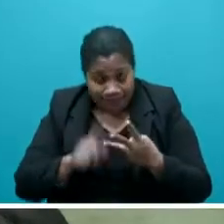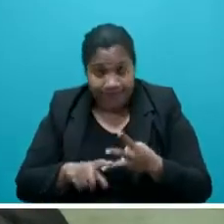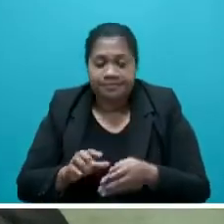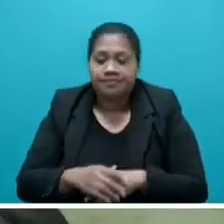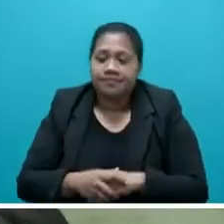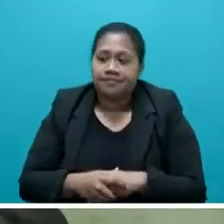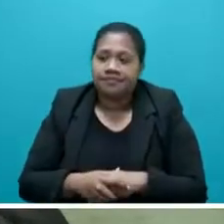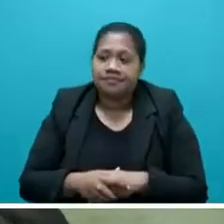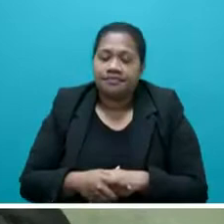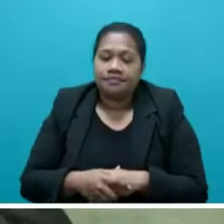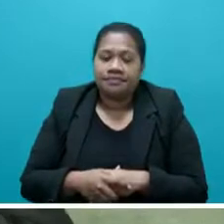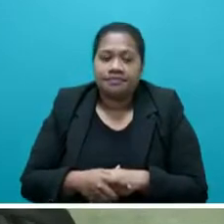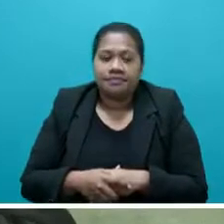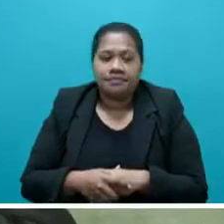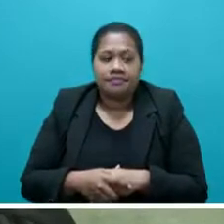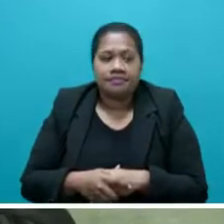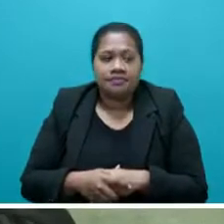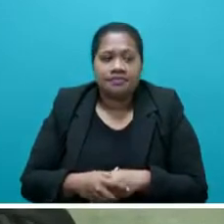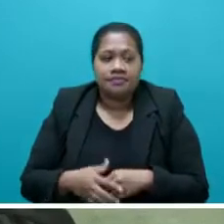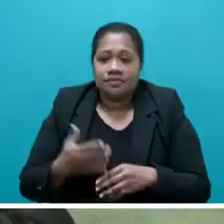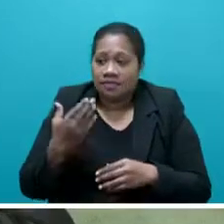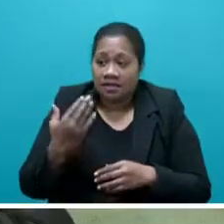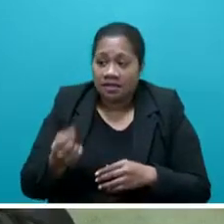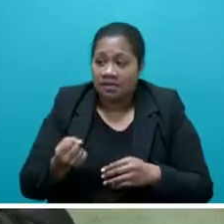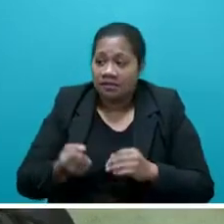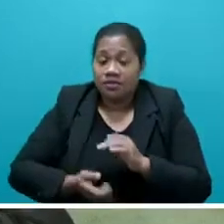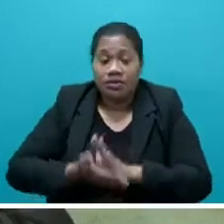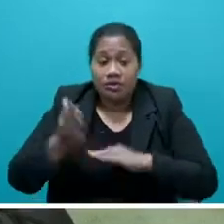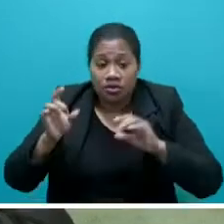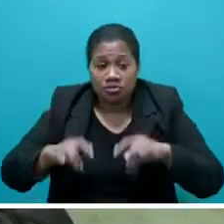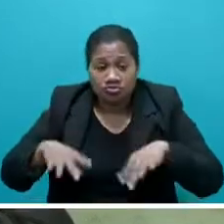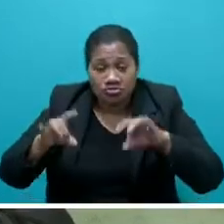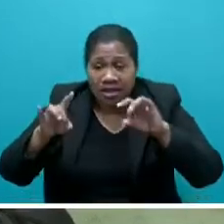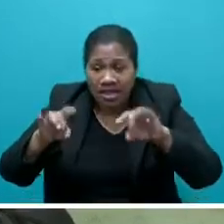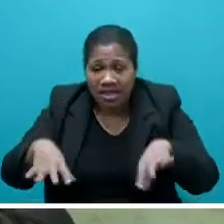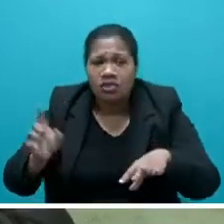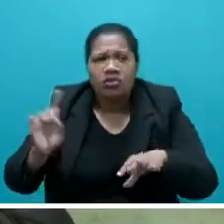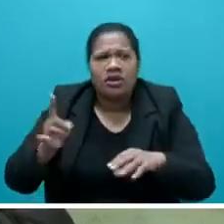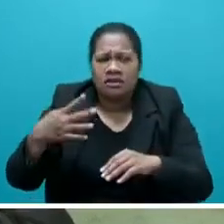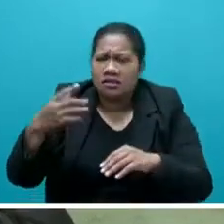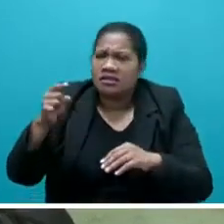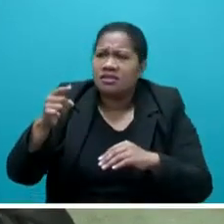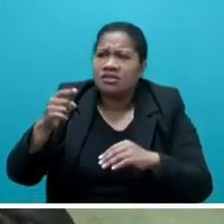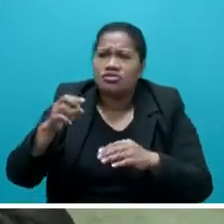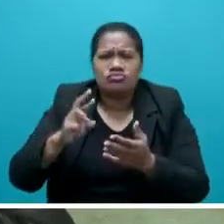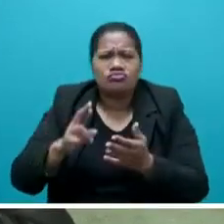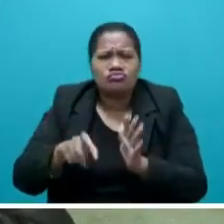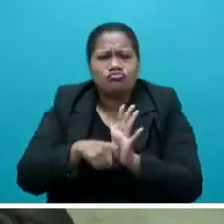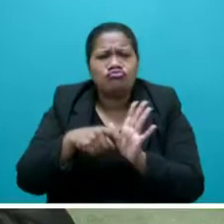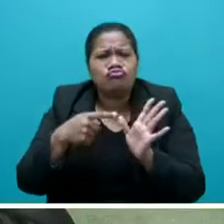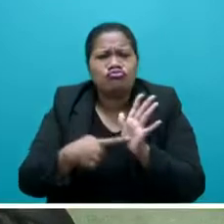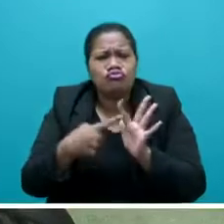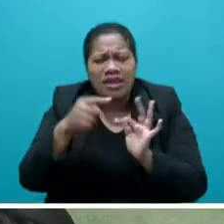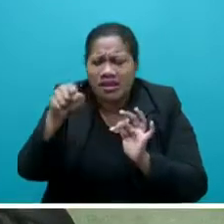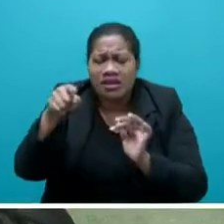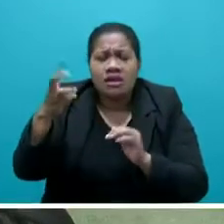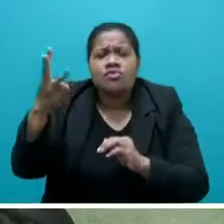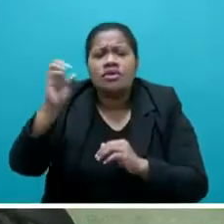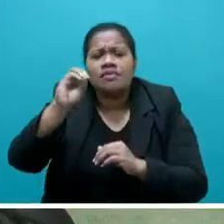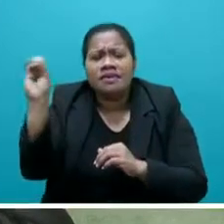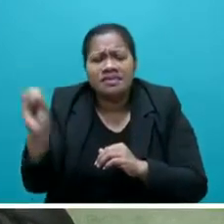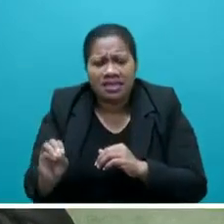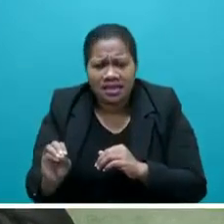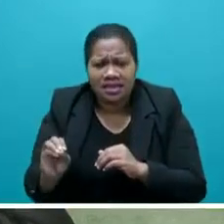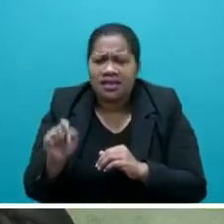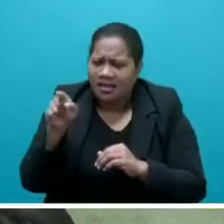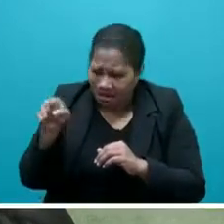throughout the world. You go to Australia, the return rate is about 3%, 2.5%. They also invest offshore, they also invest in banks, they